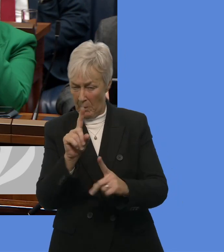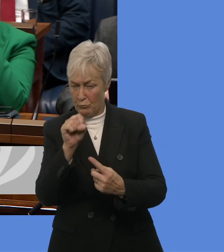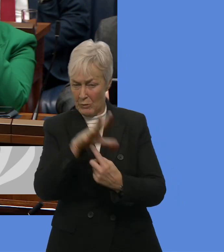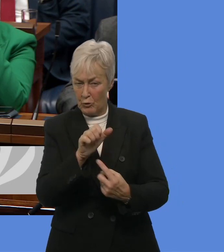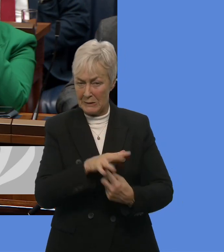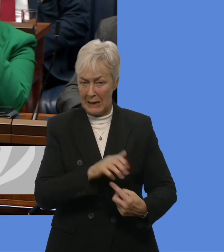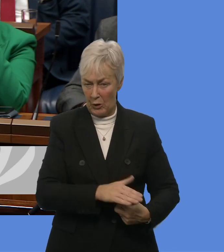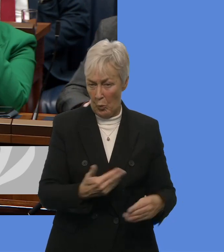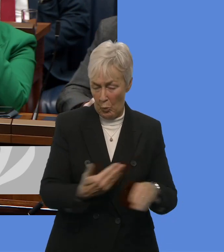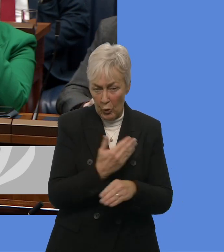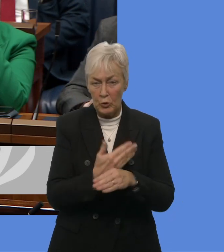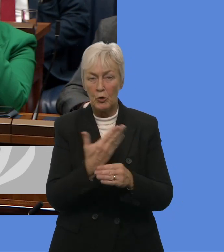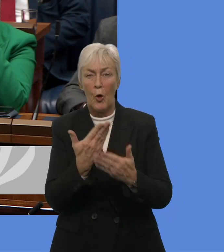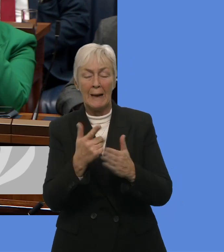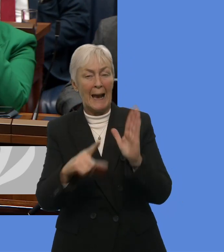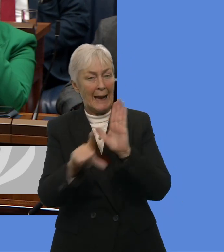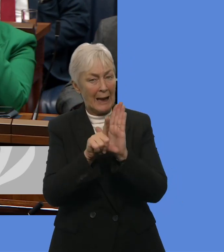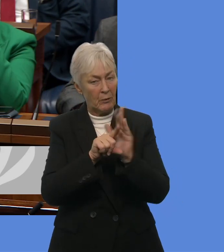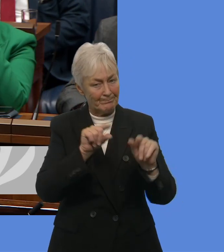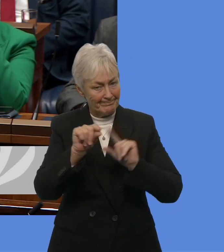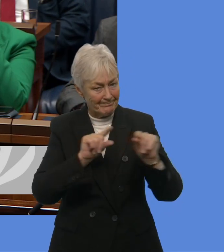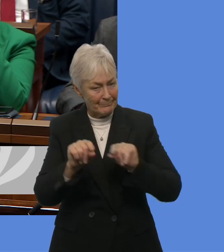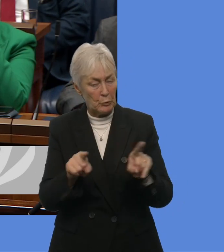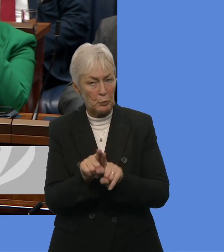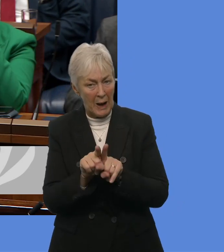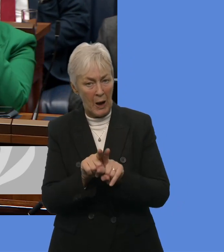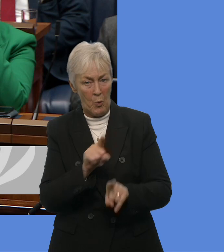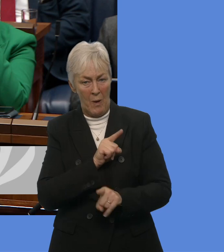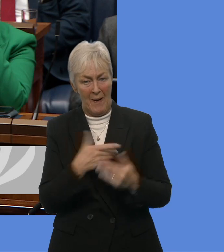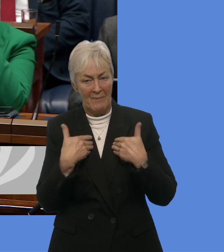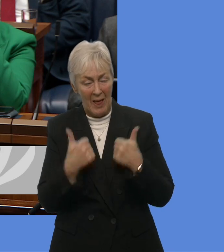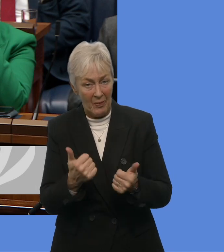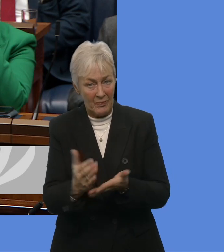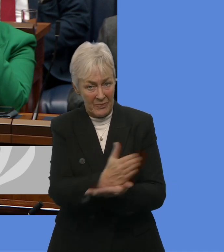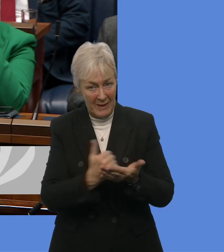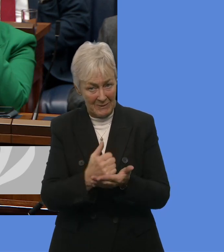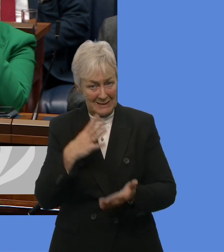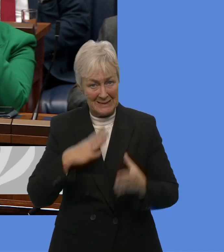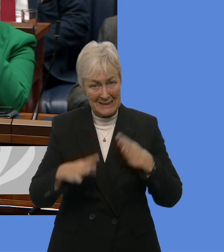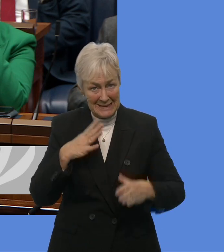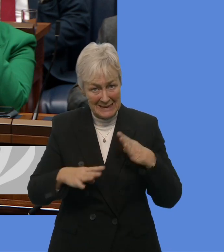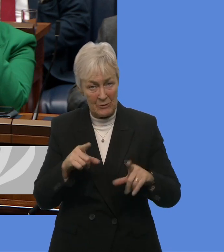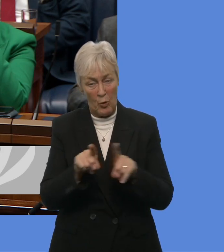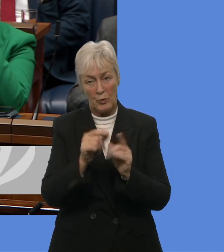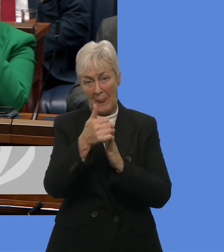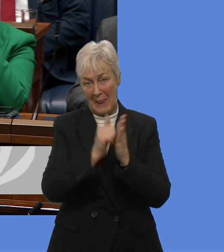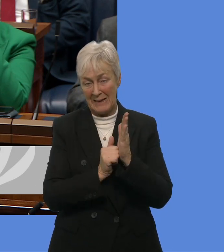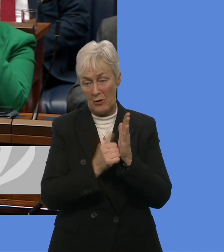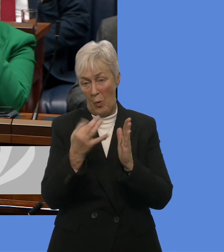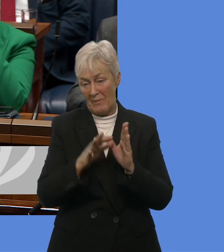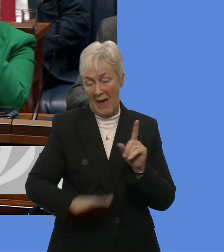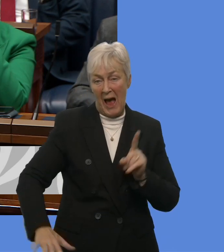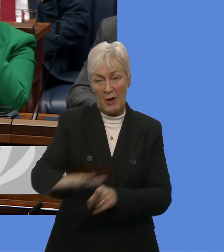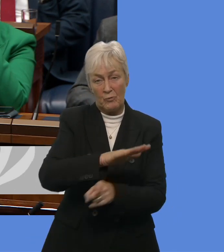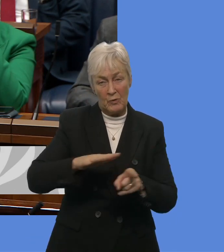what works. They're under a number of legal obligations, particularly because of the health and safety requirements of the site and of course the listed status of the buildings